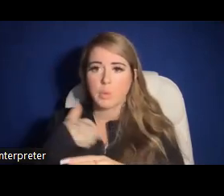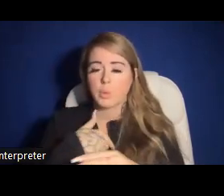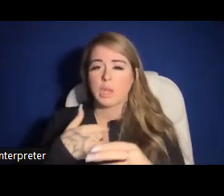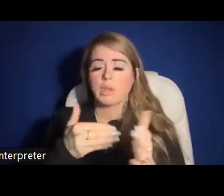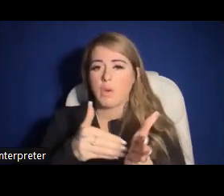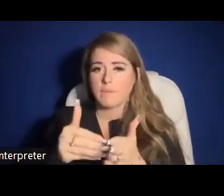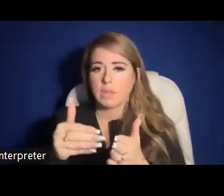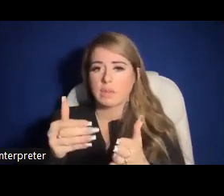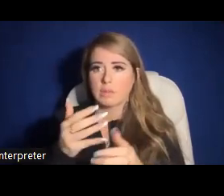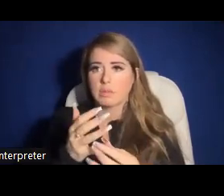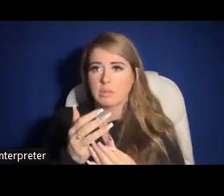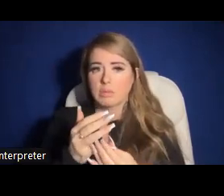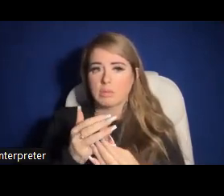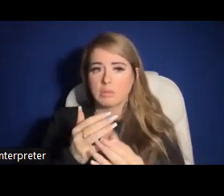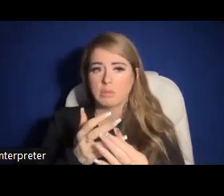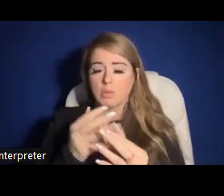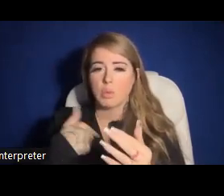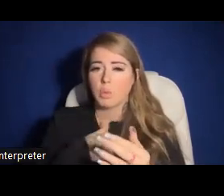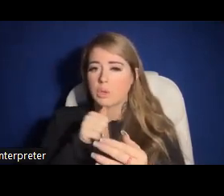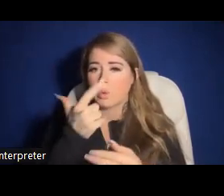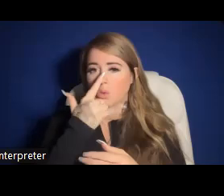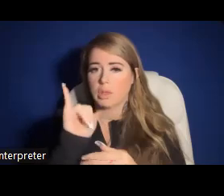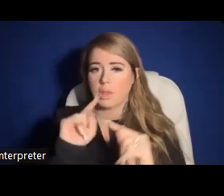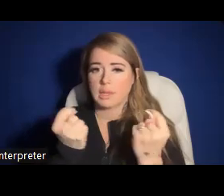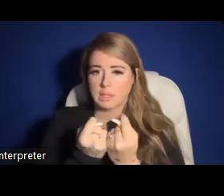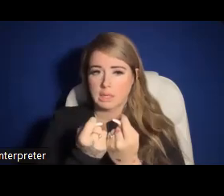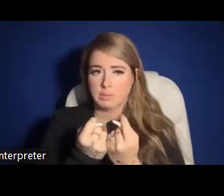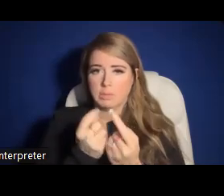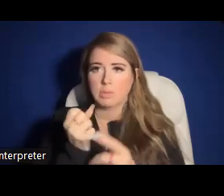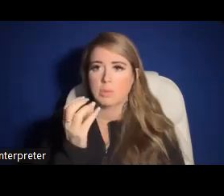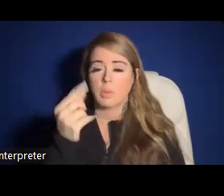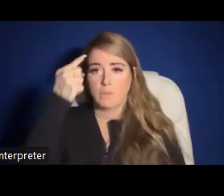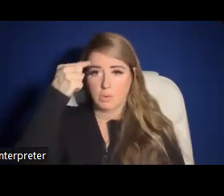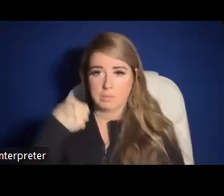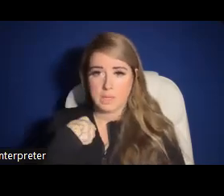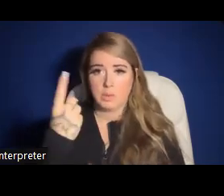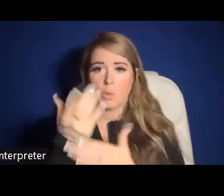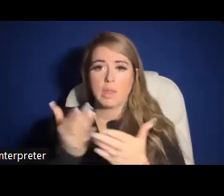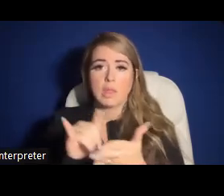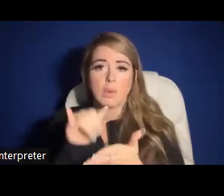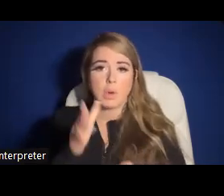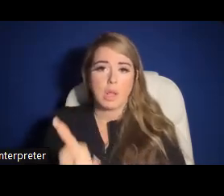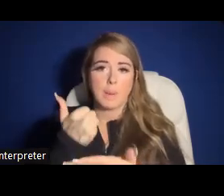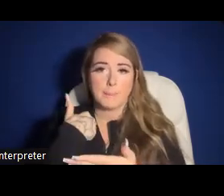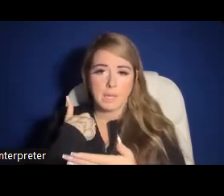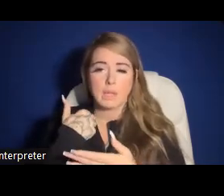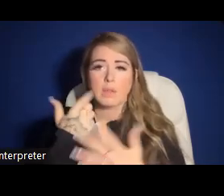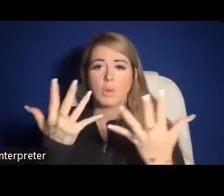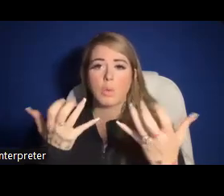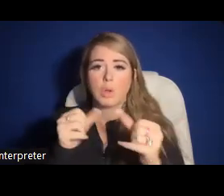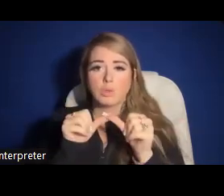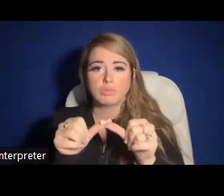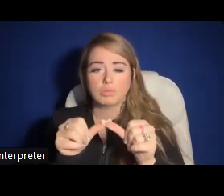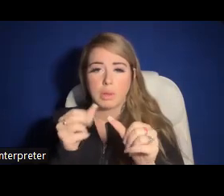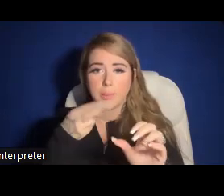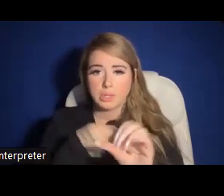it kind of, we don't look like a team. And so for me, one of the things that would help me want to still